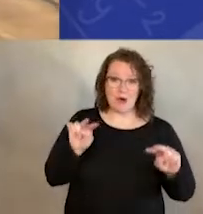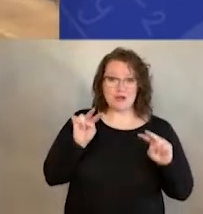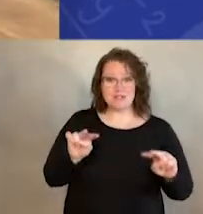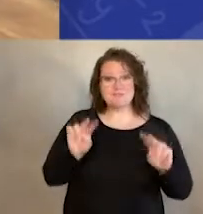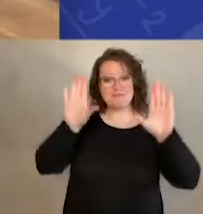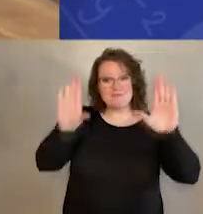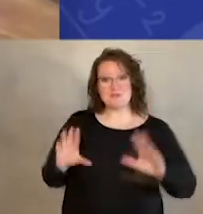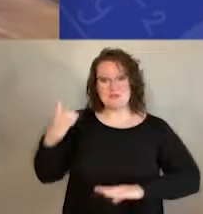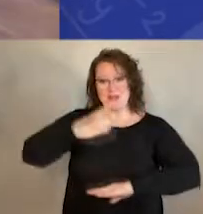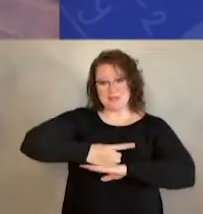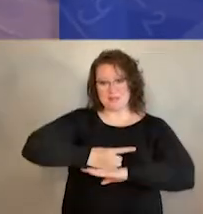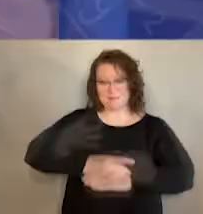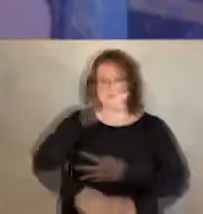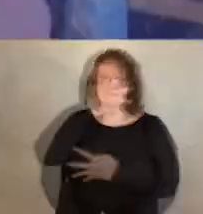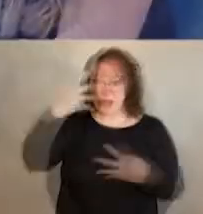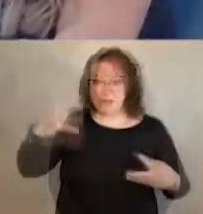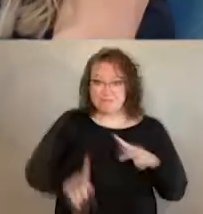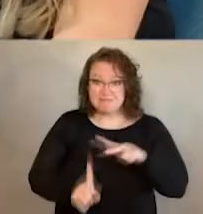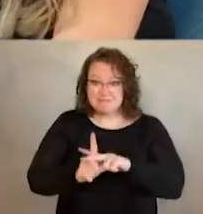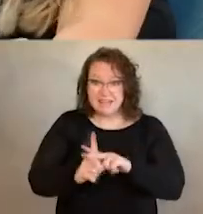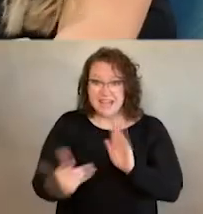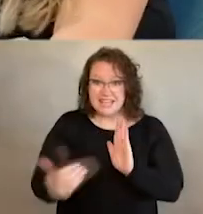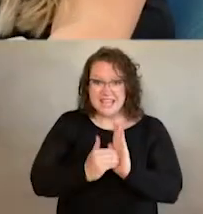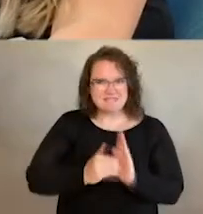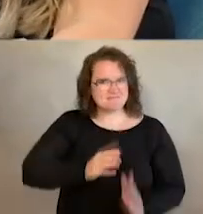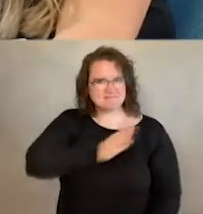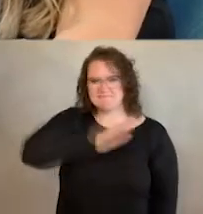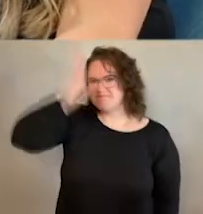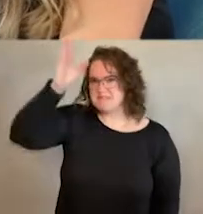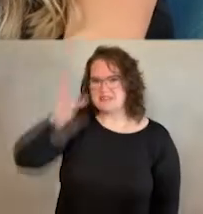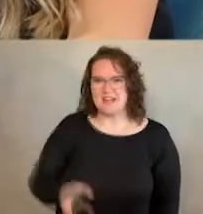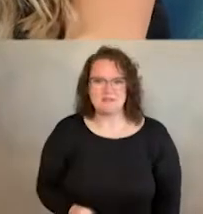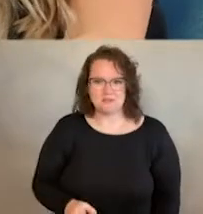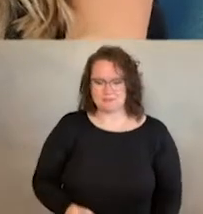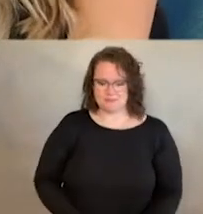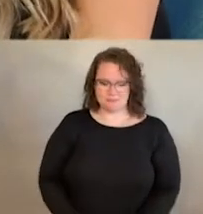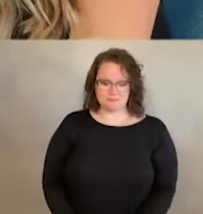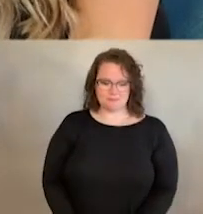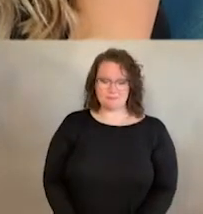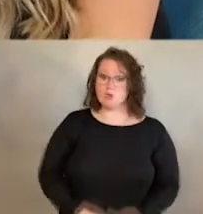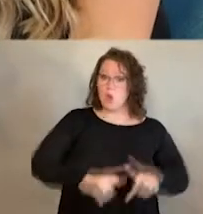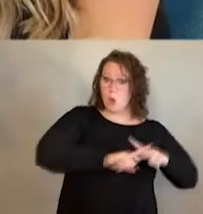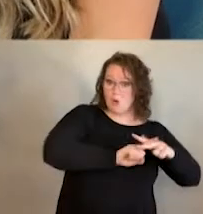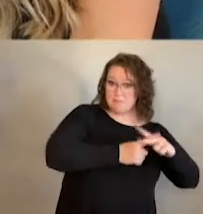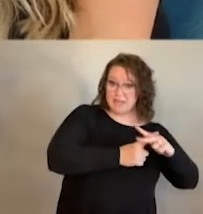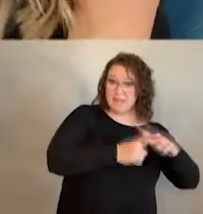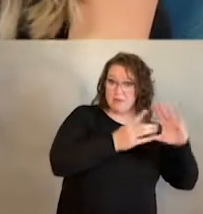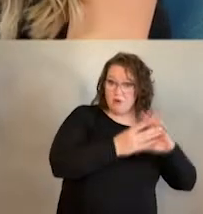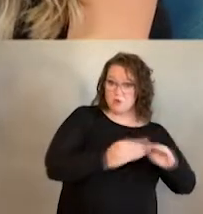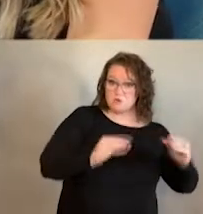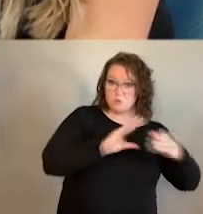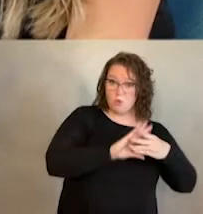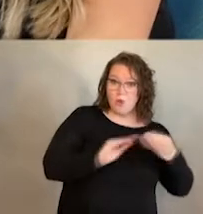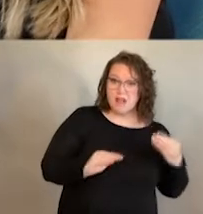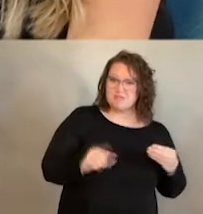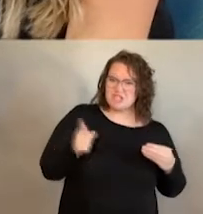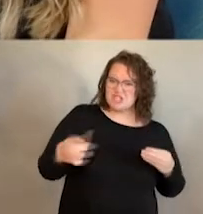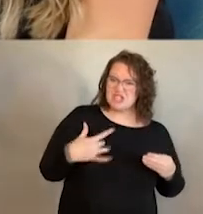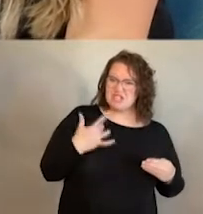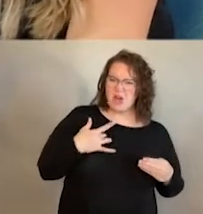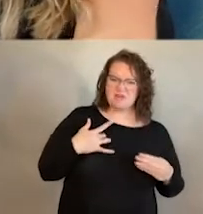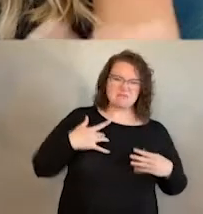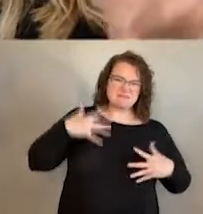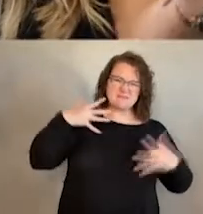us. Y'all have a great day. So at the beginning of the book, we had all these feelings that Camilla was feeling. She was embarrassed and nervous,